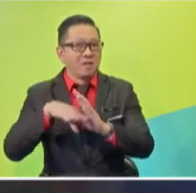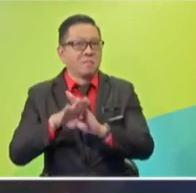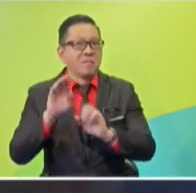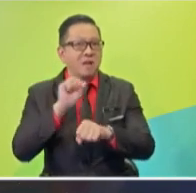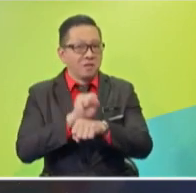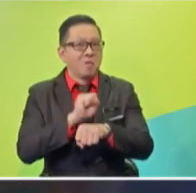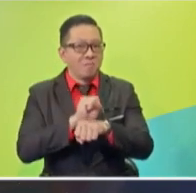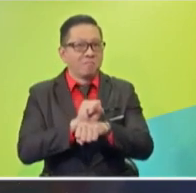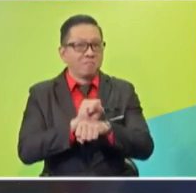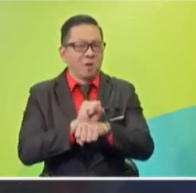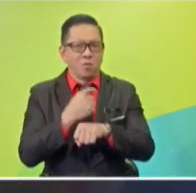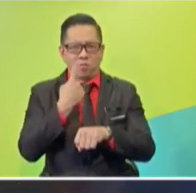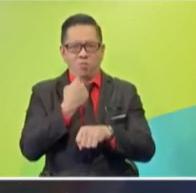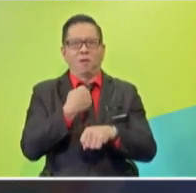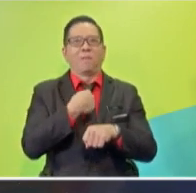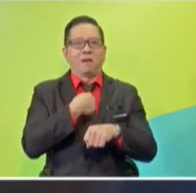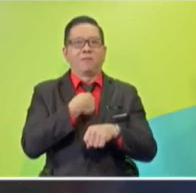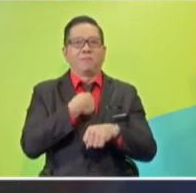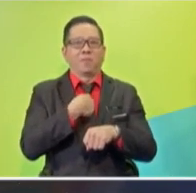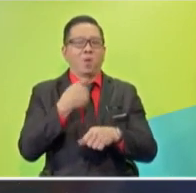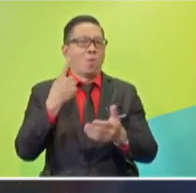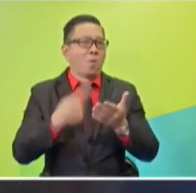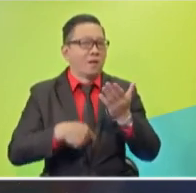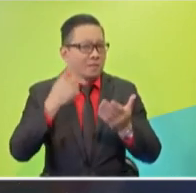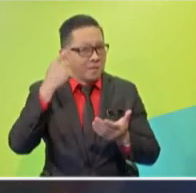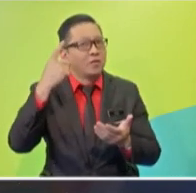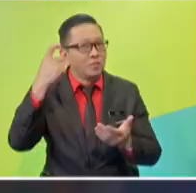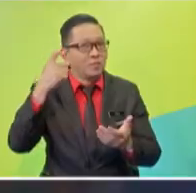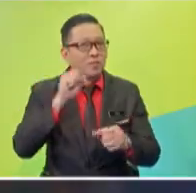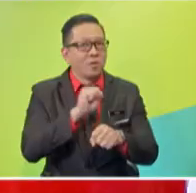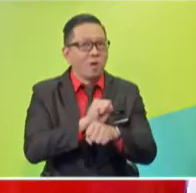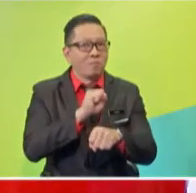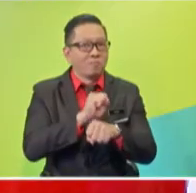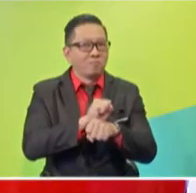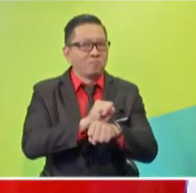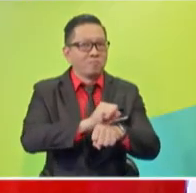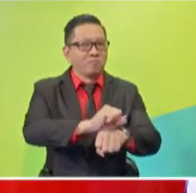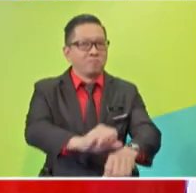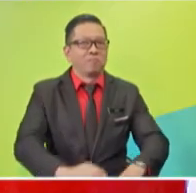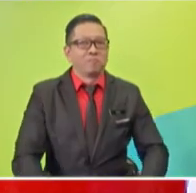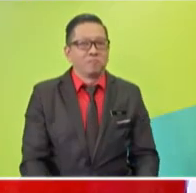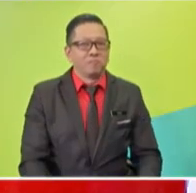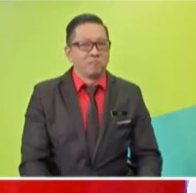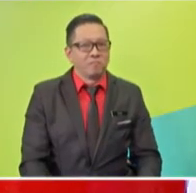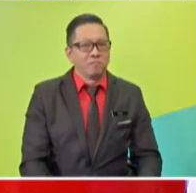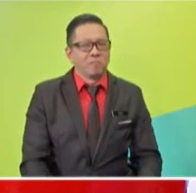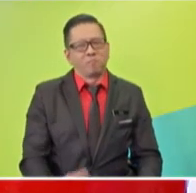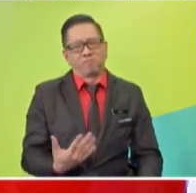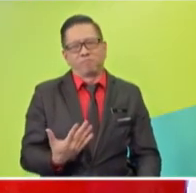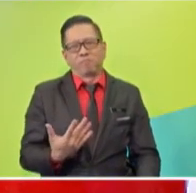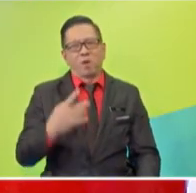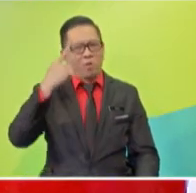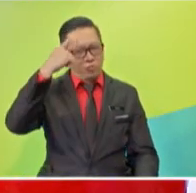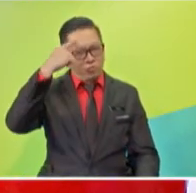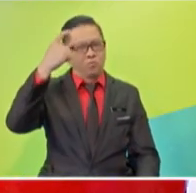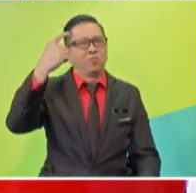Who am I? What is my dream job? Wow, that's very interesting. I think you